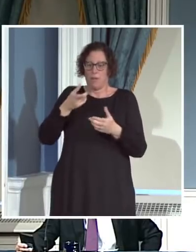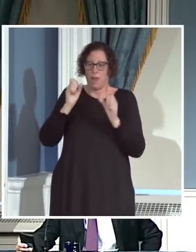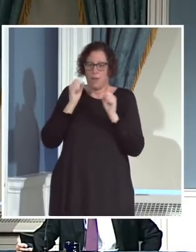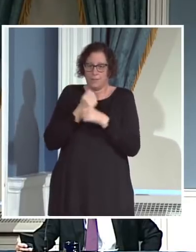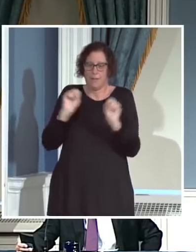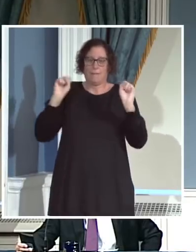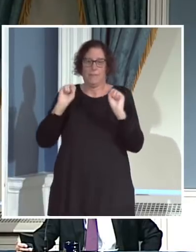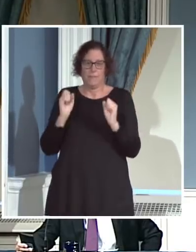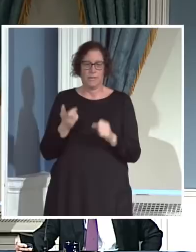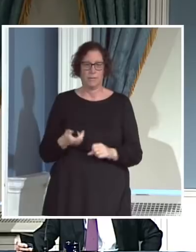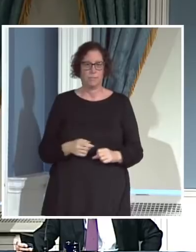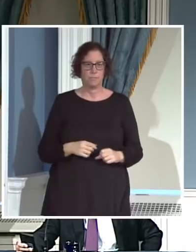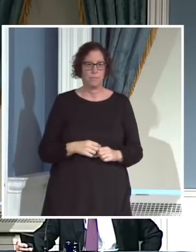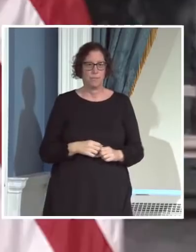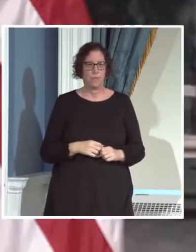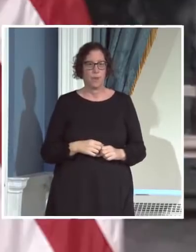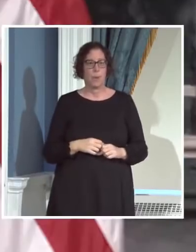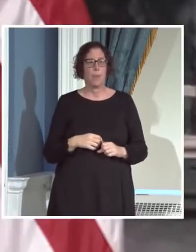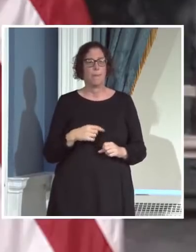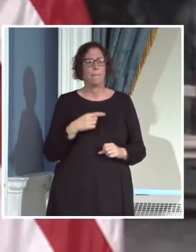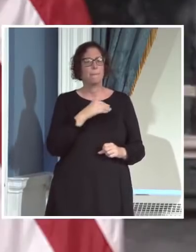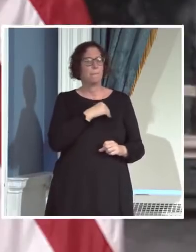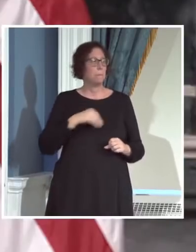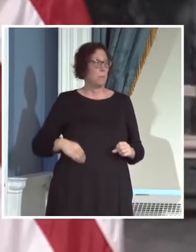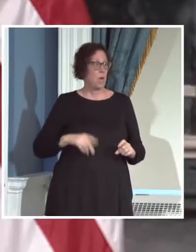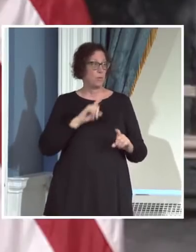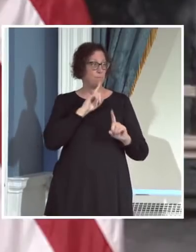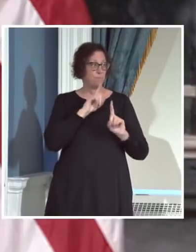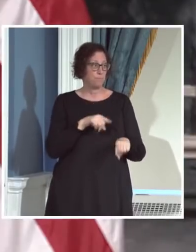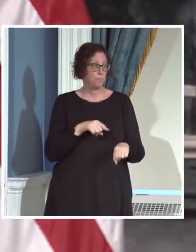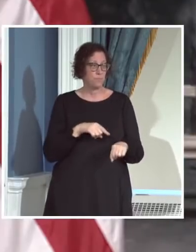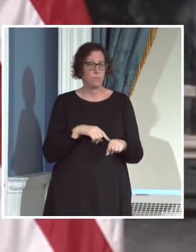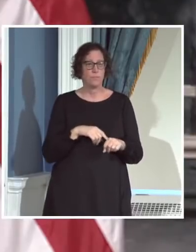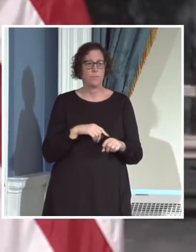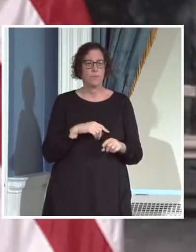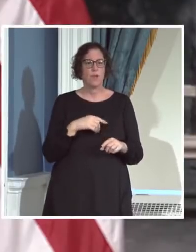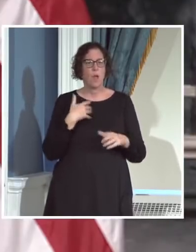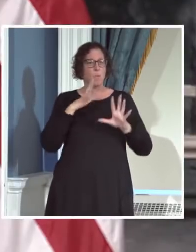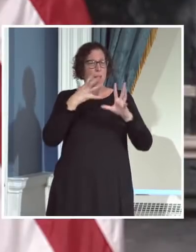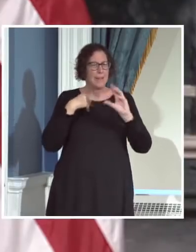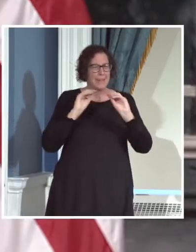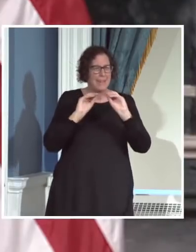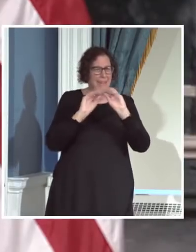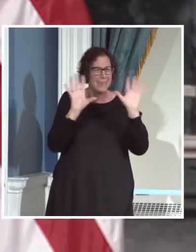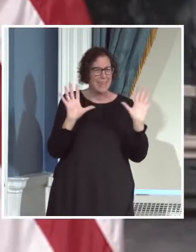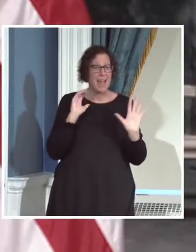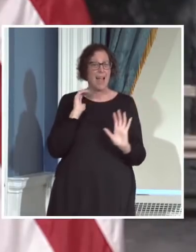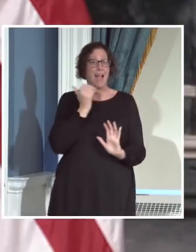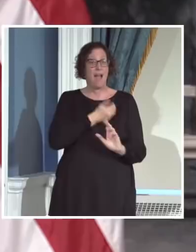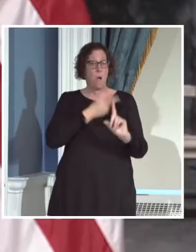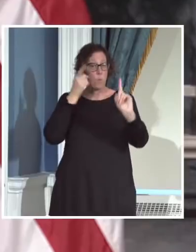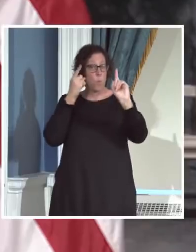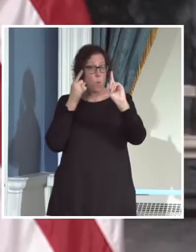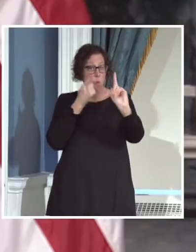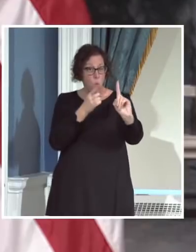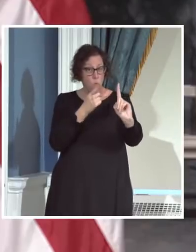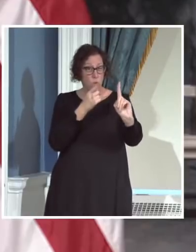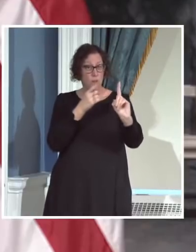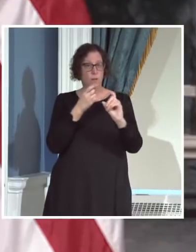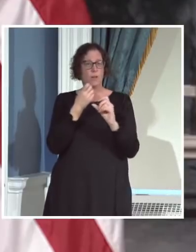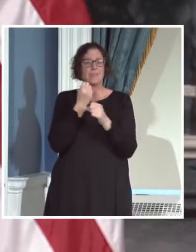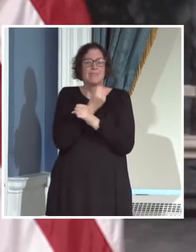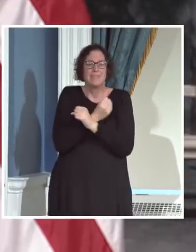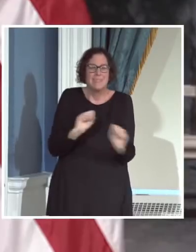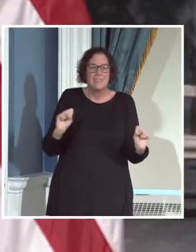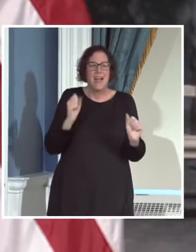because it's really important, sort of the mission statement. Our goal is to save every life. And any life that can be saved, we will